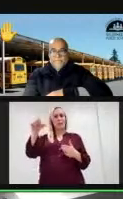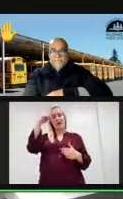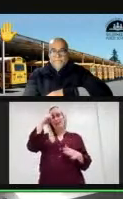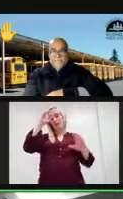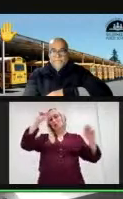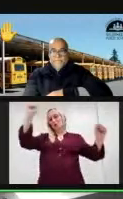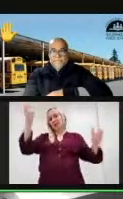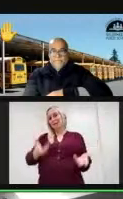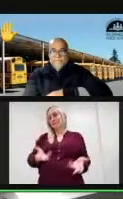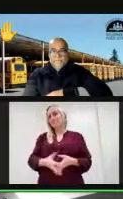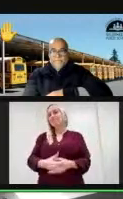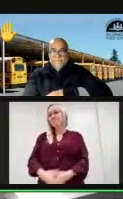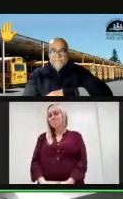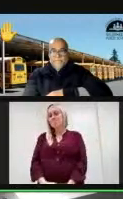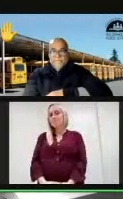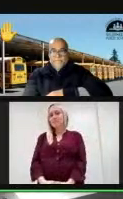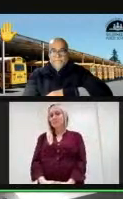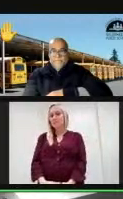superintendent.